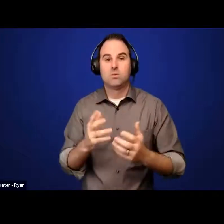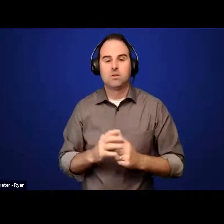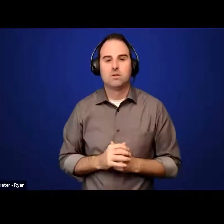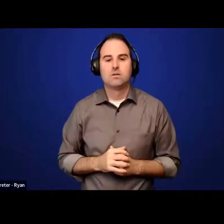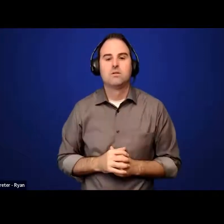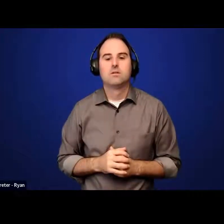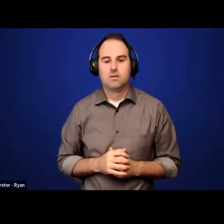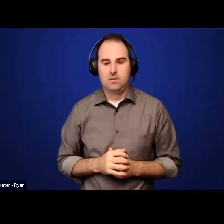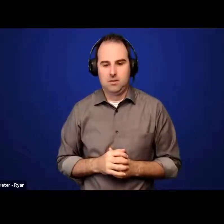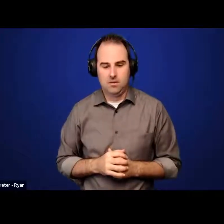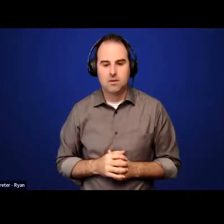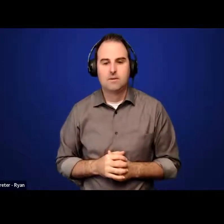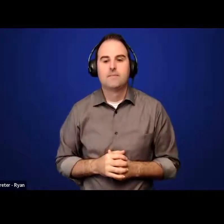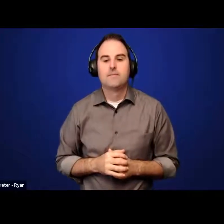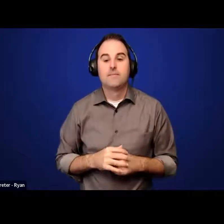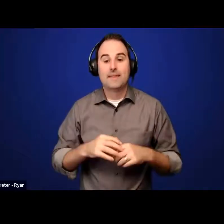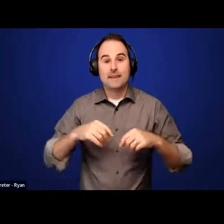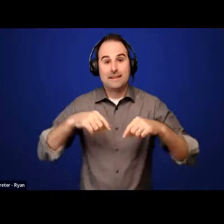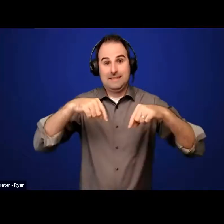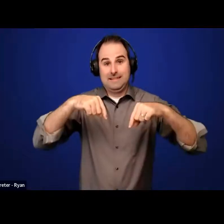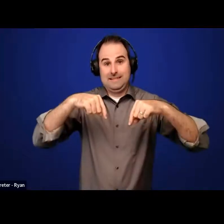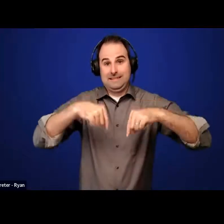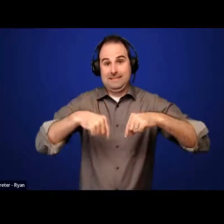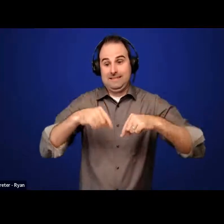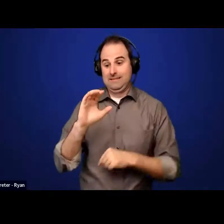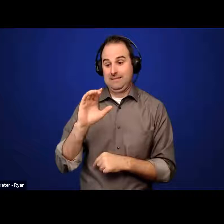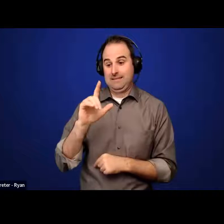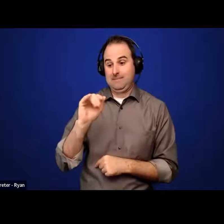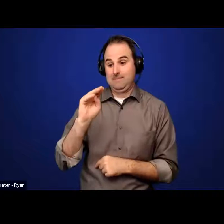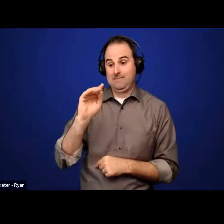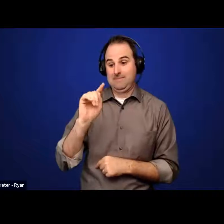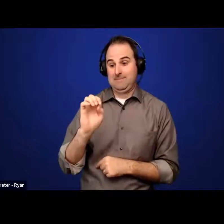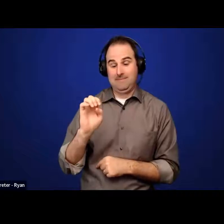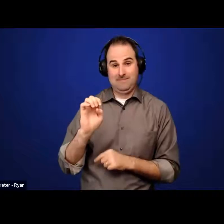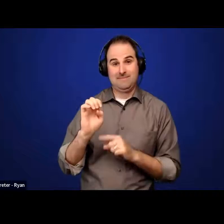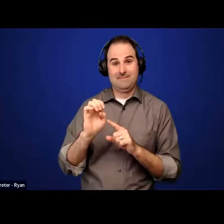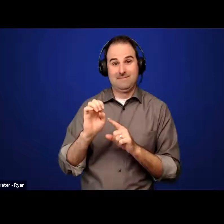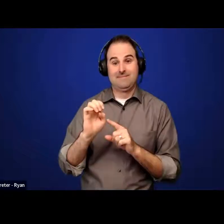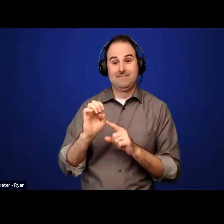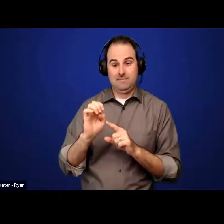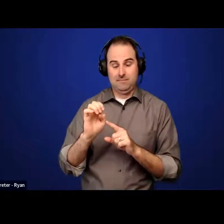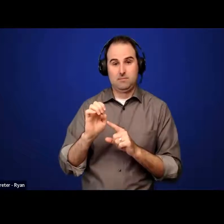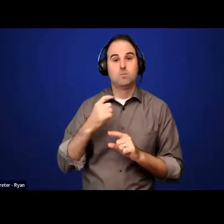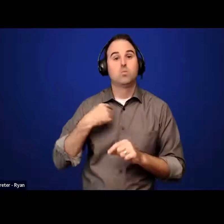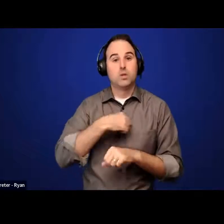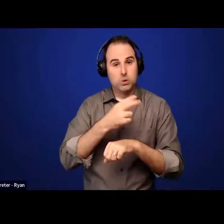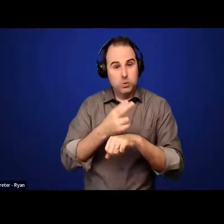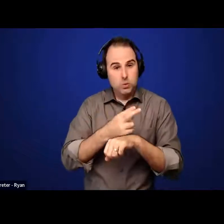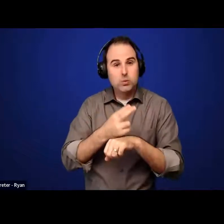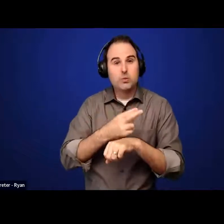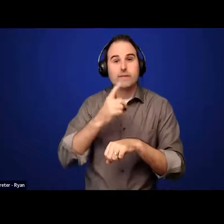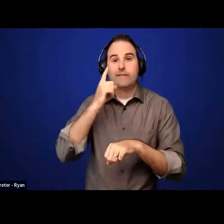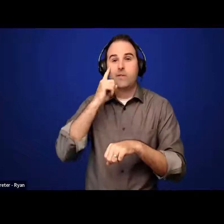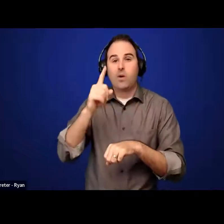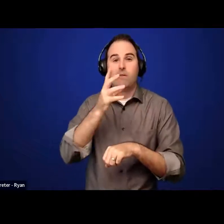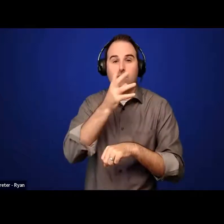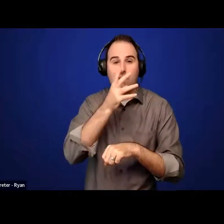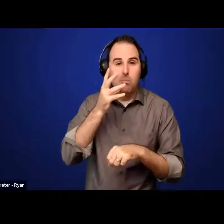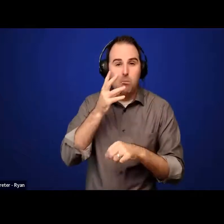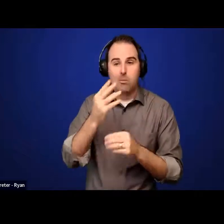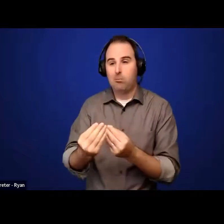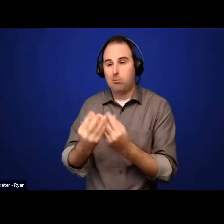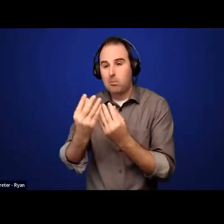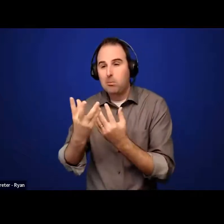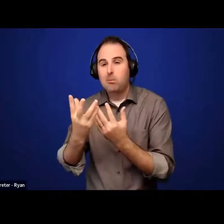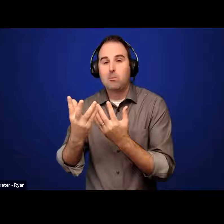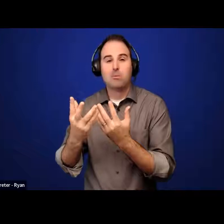type of climate that can exist under the sun that we use for our agricultural production